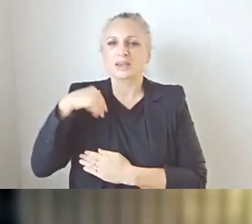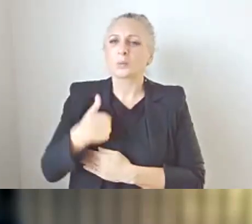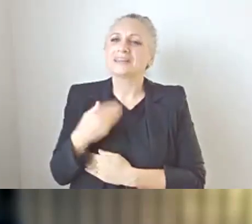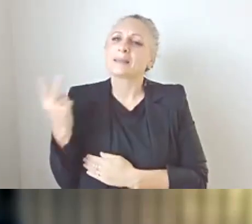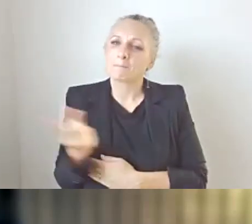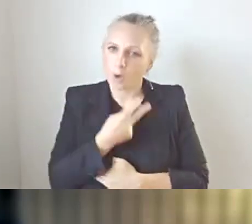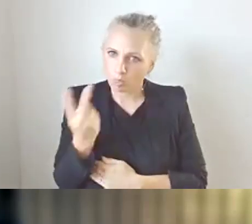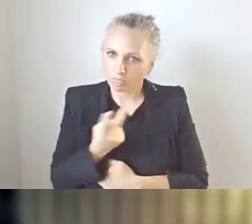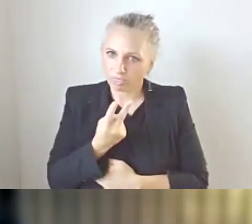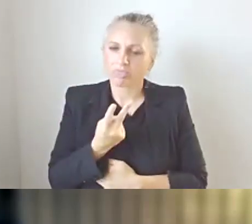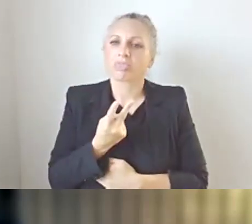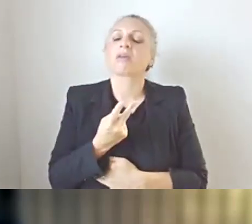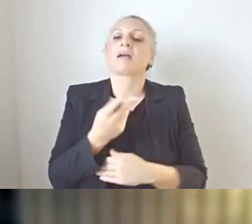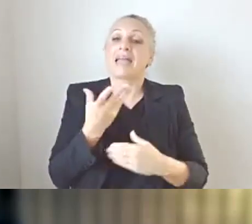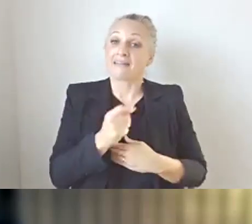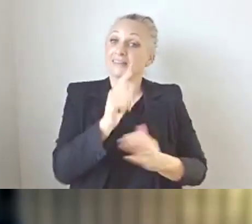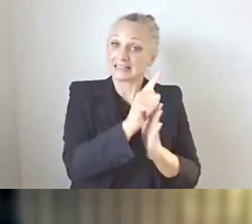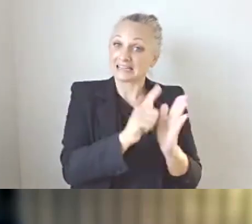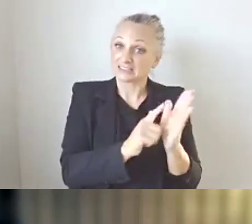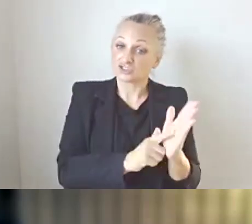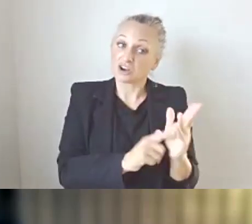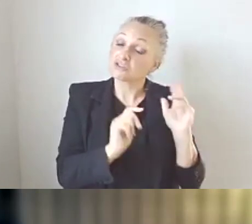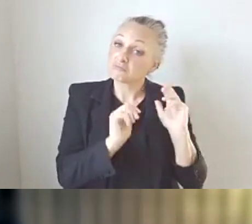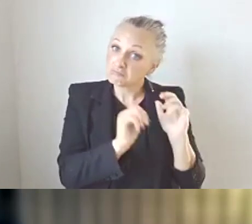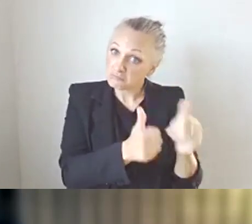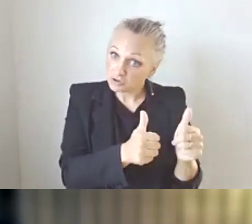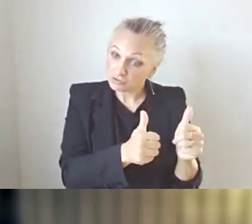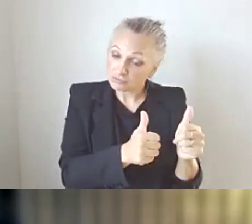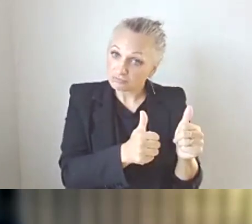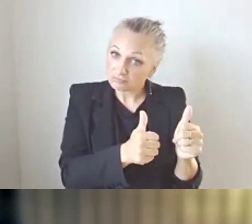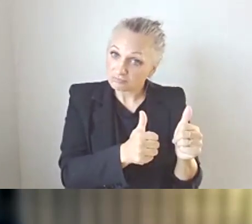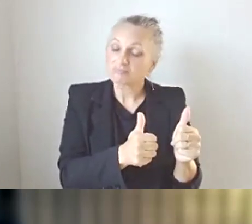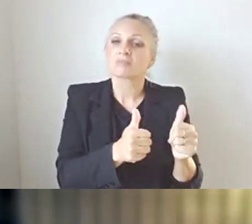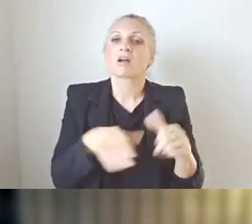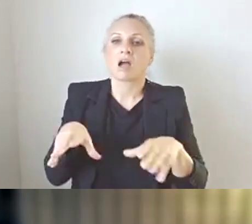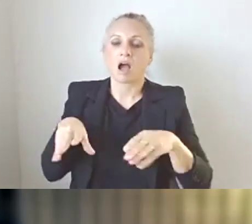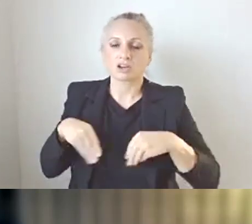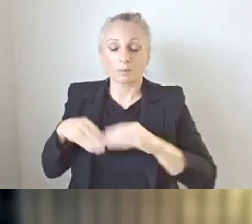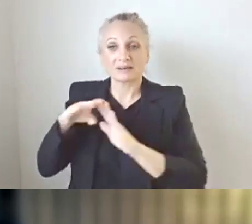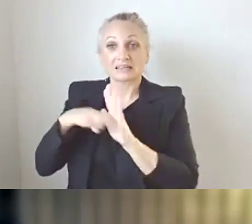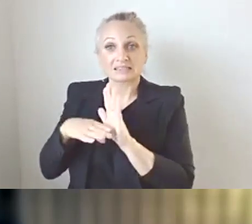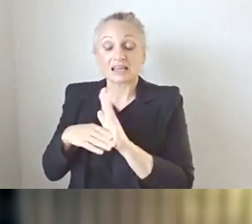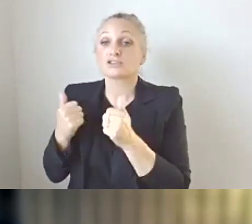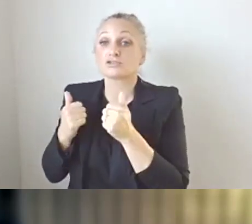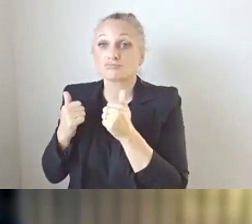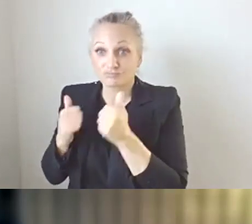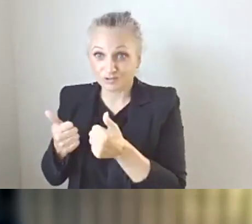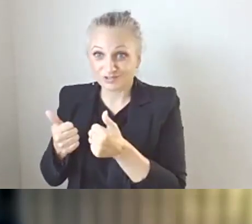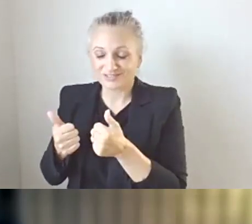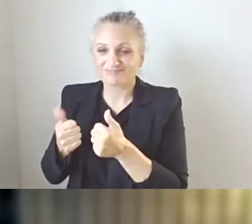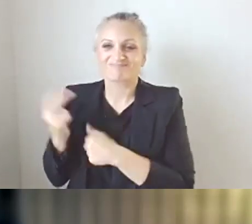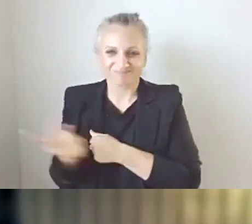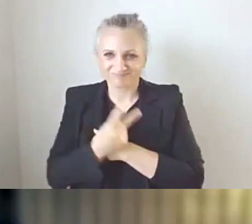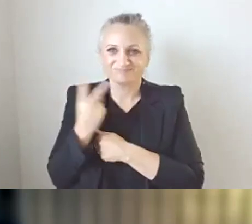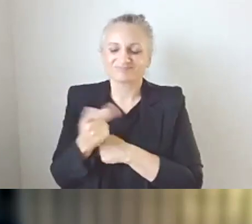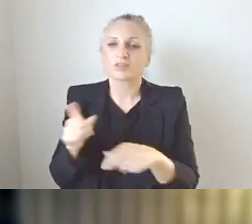us so far, but having that standard cited in regulation will take us that much further again. And having directors